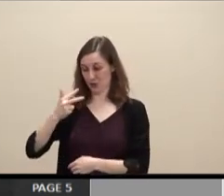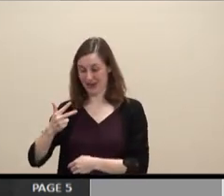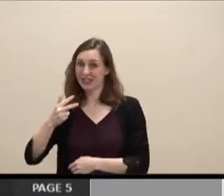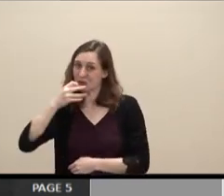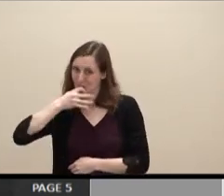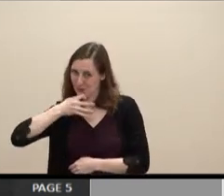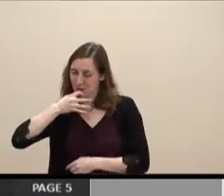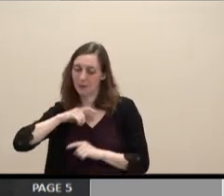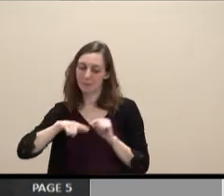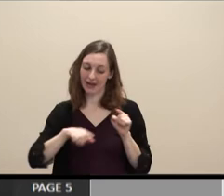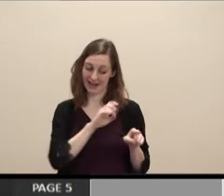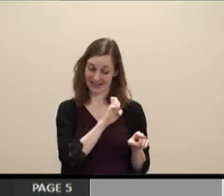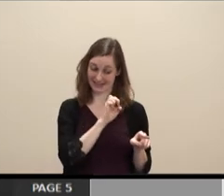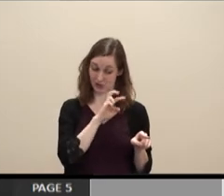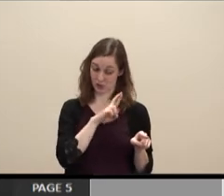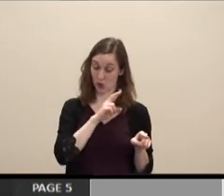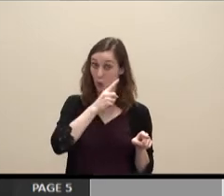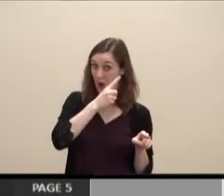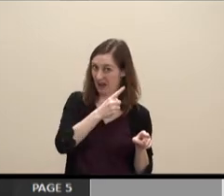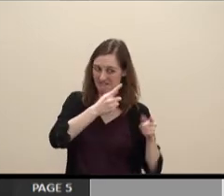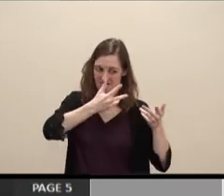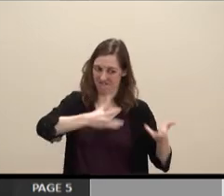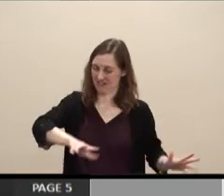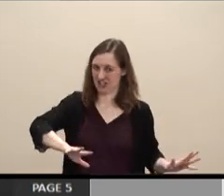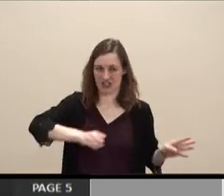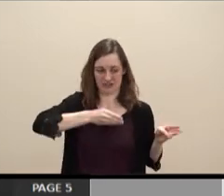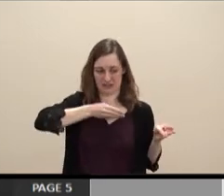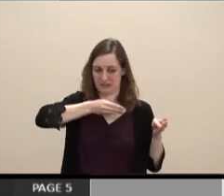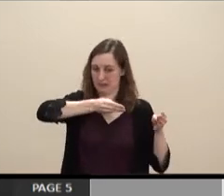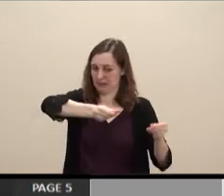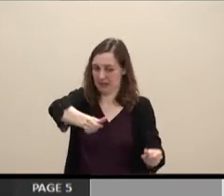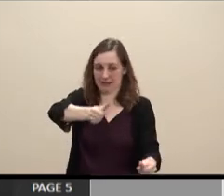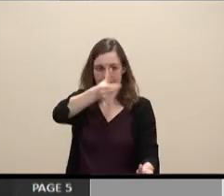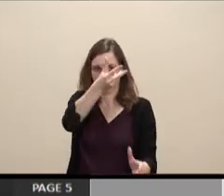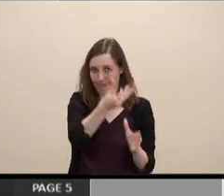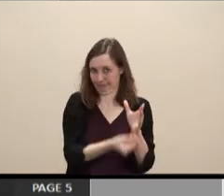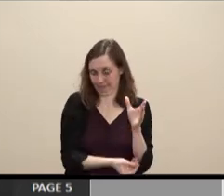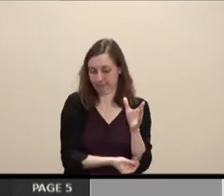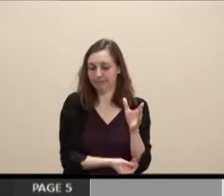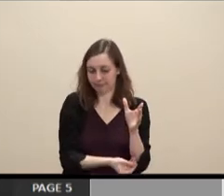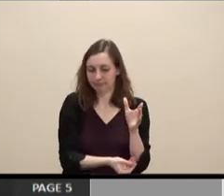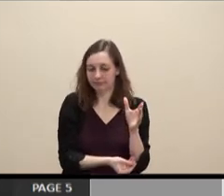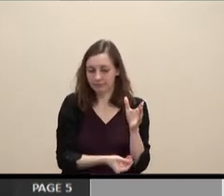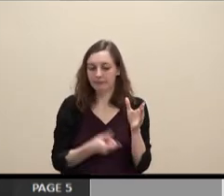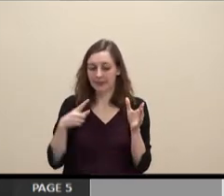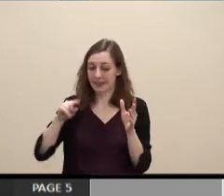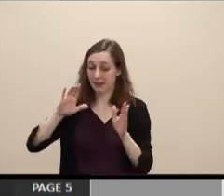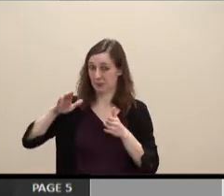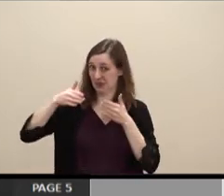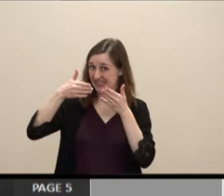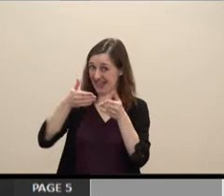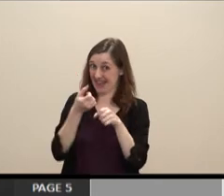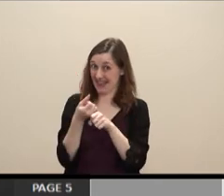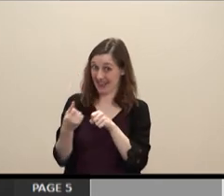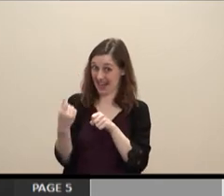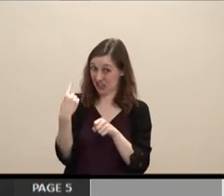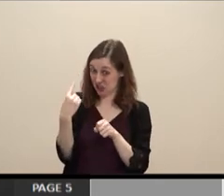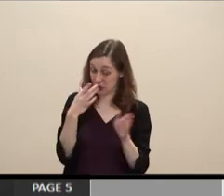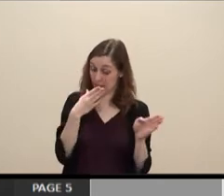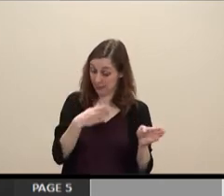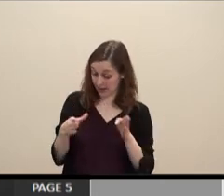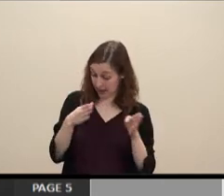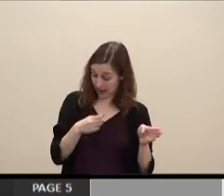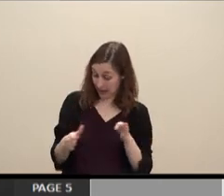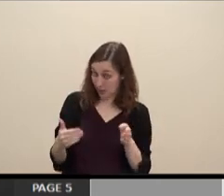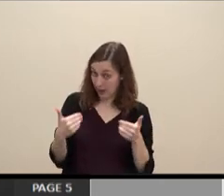all of ESSER 1. We just did that, you know, Kyle had presented last year the plan